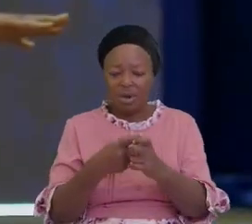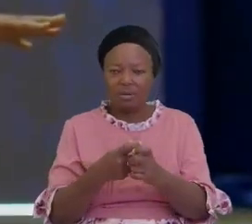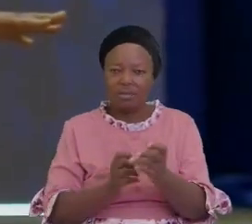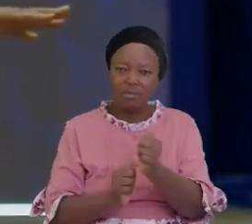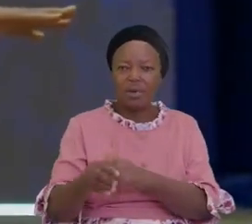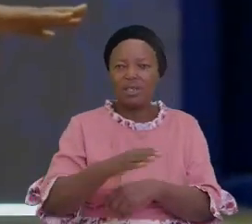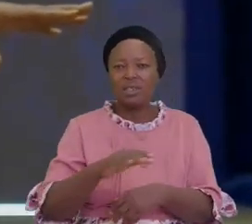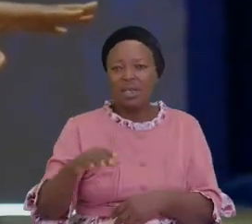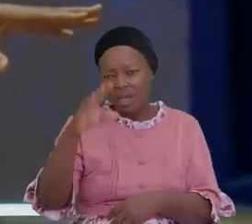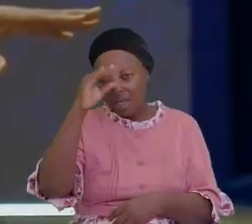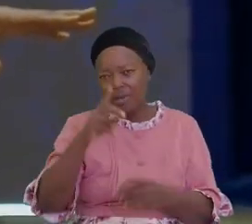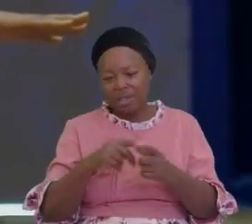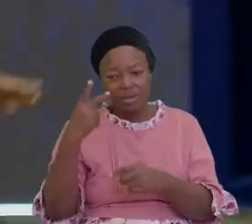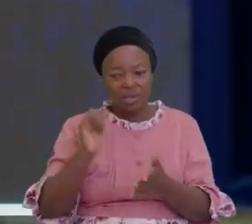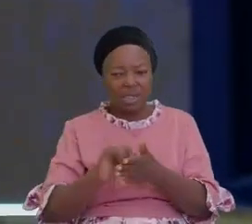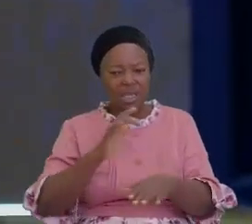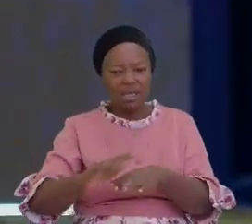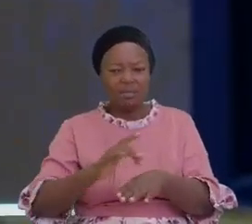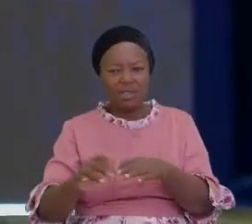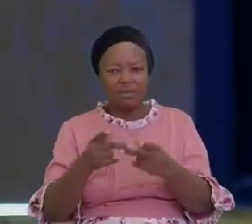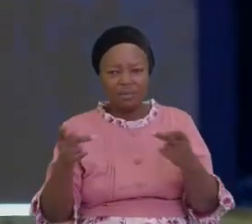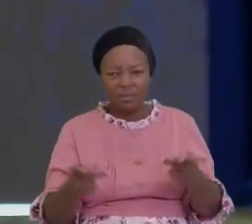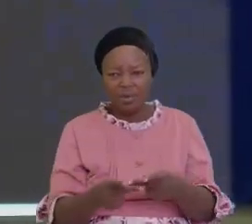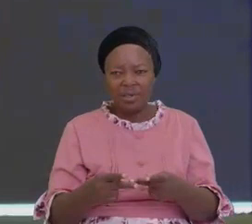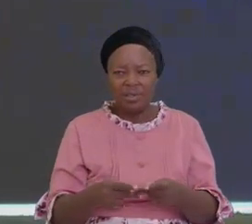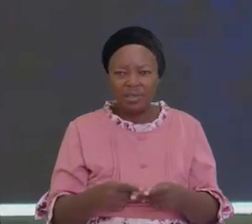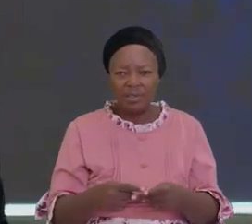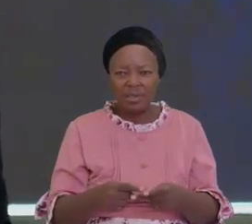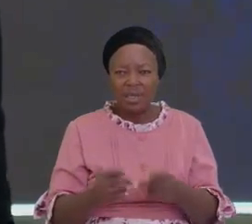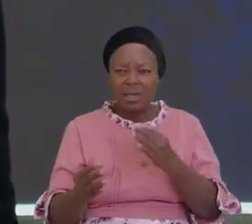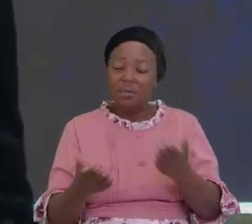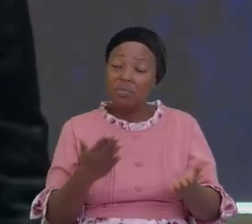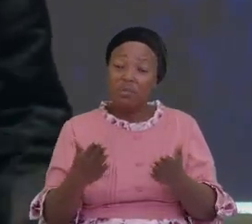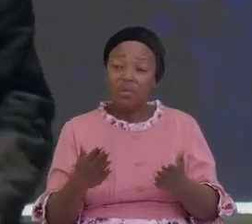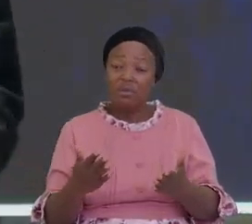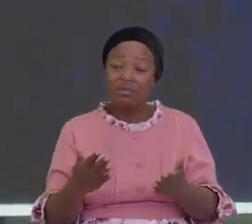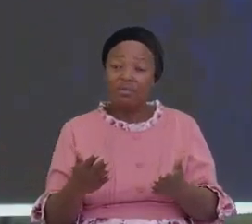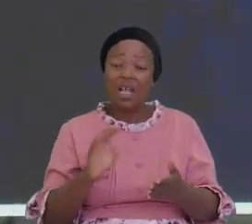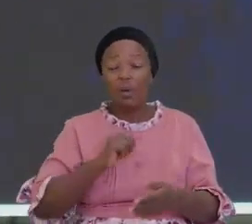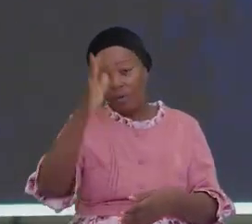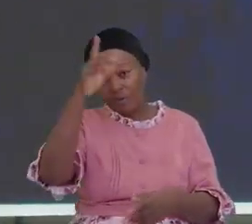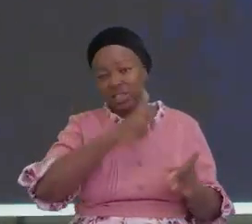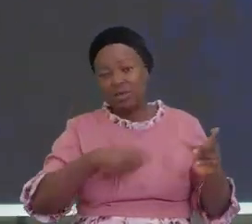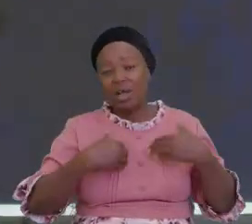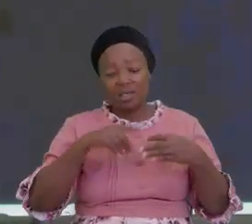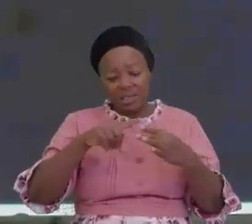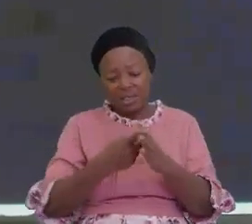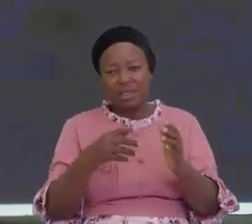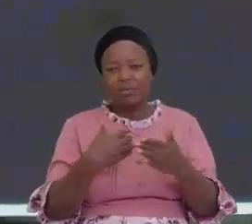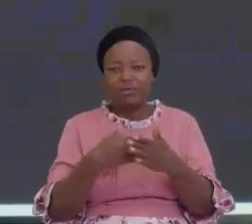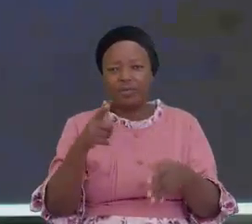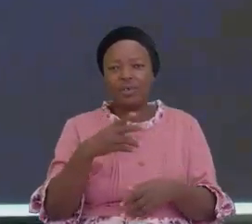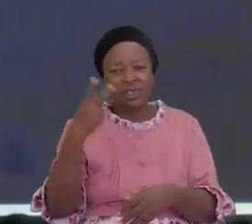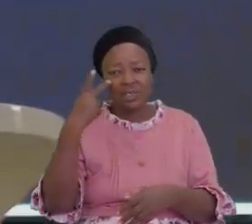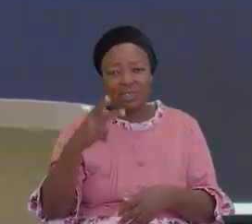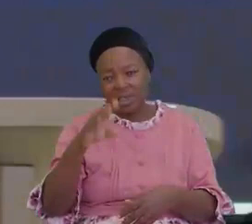He saw that empty place. Maybe I've started before you. And see me now, the way I walk and the